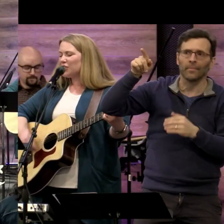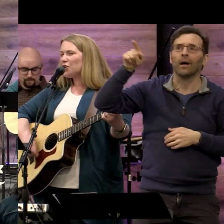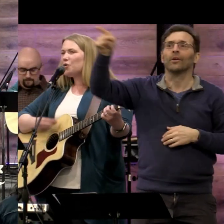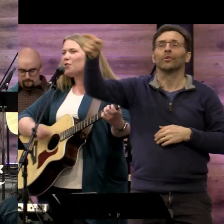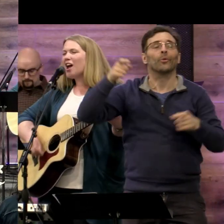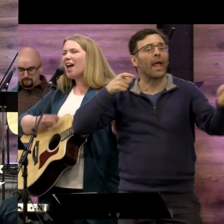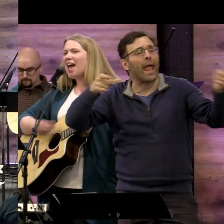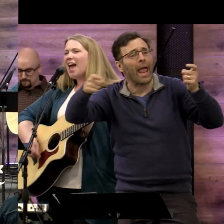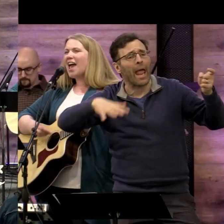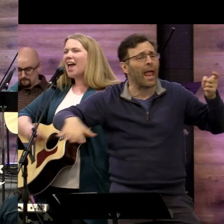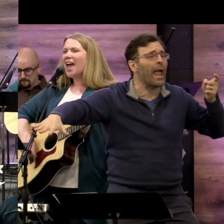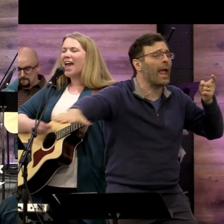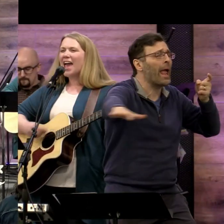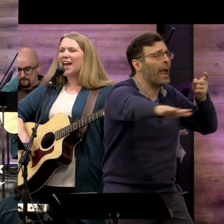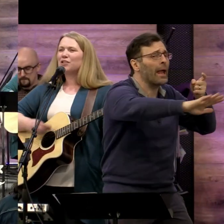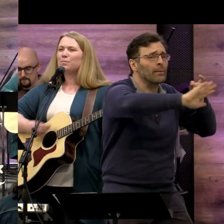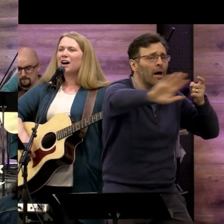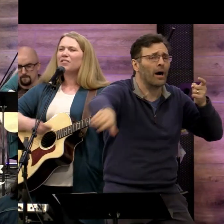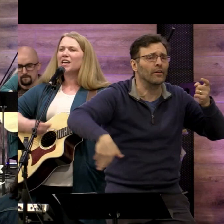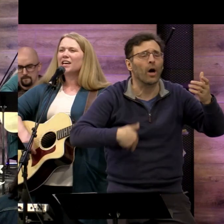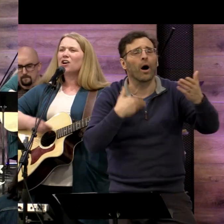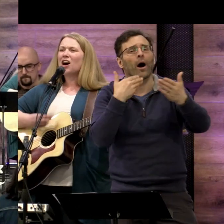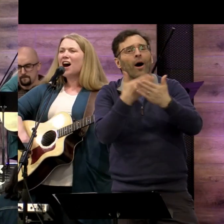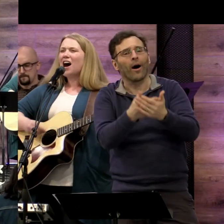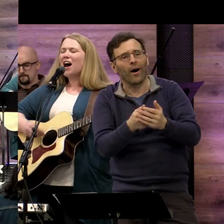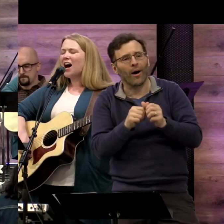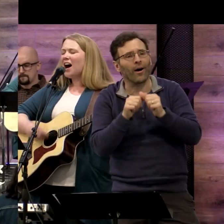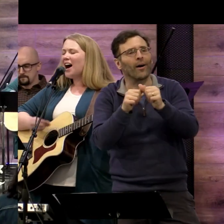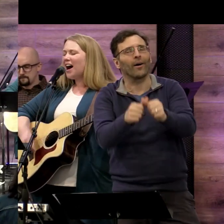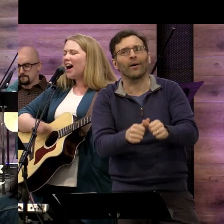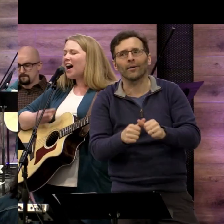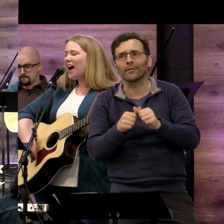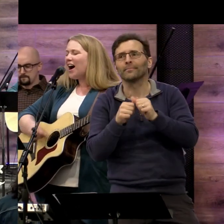Jesus, you reign above it